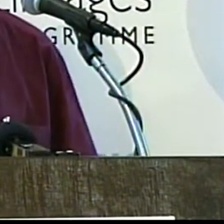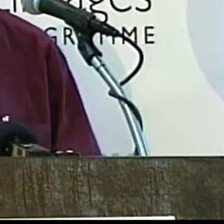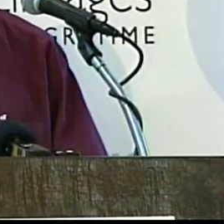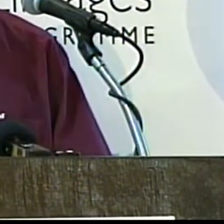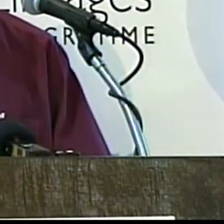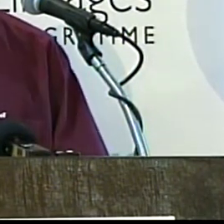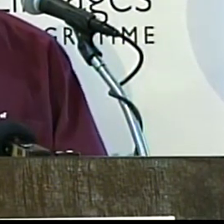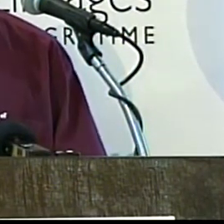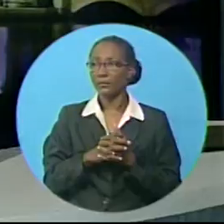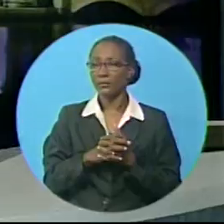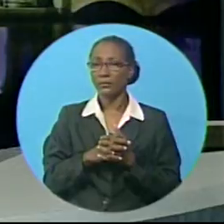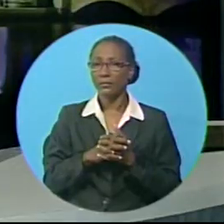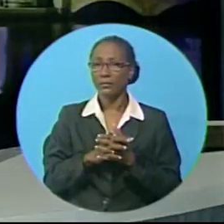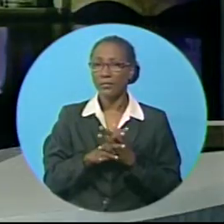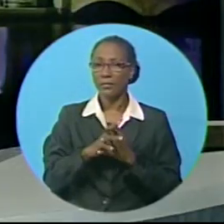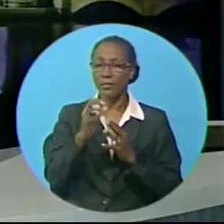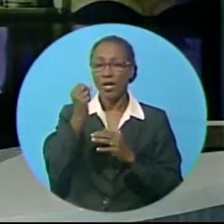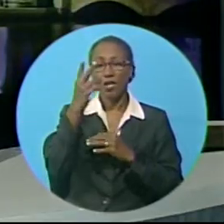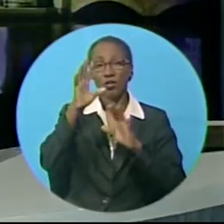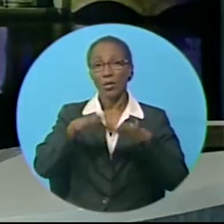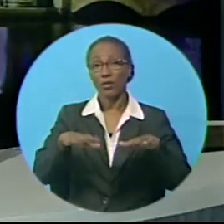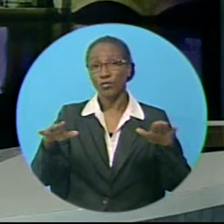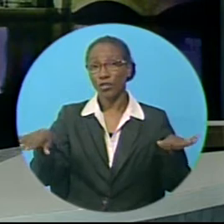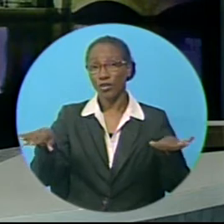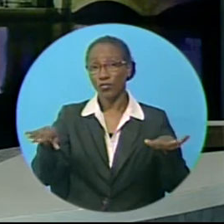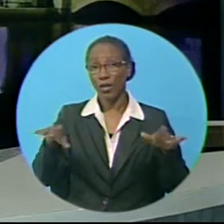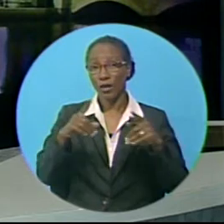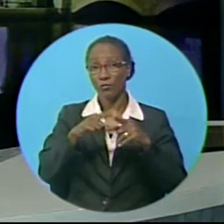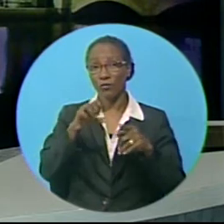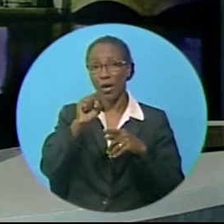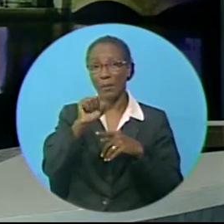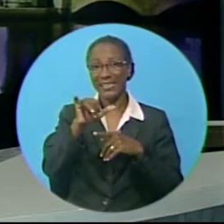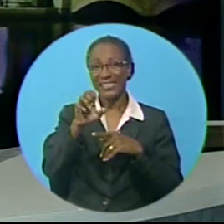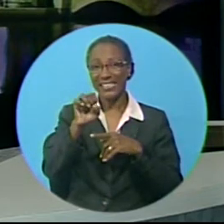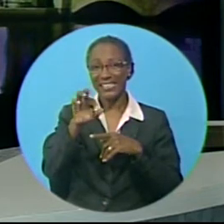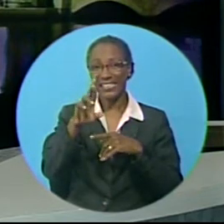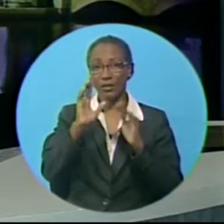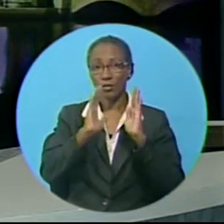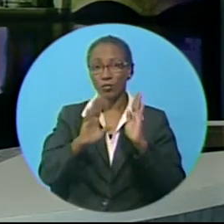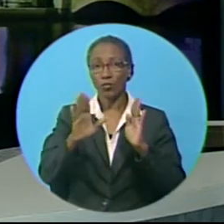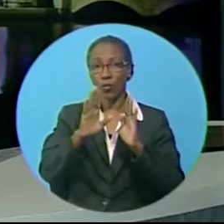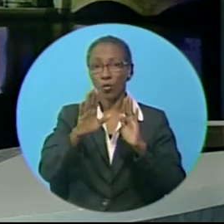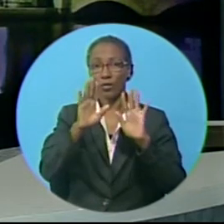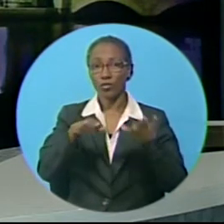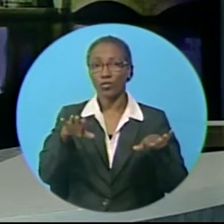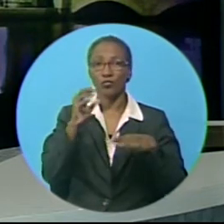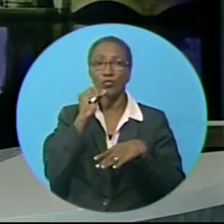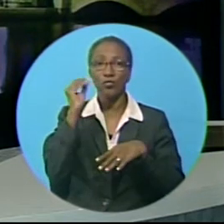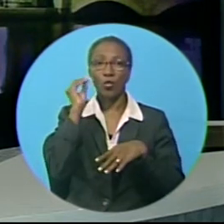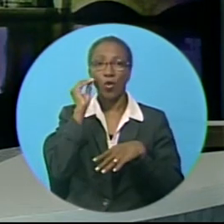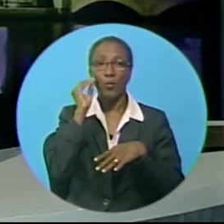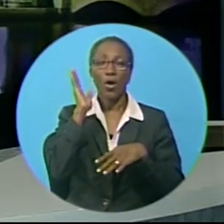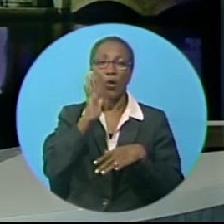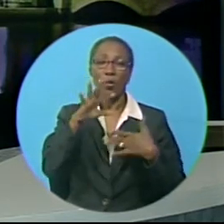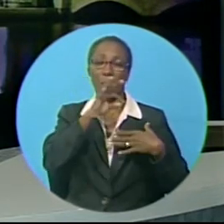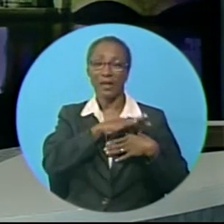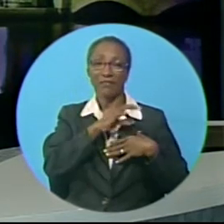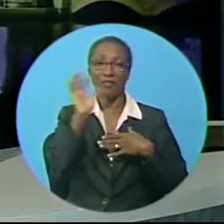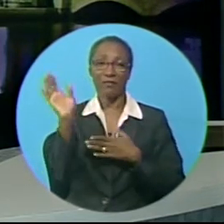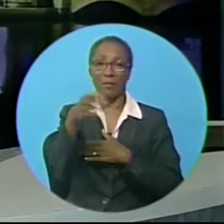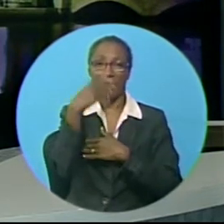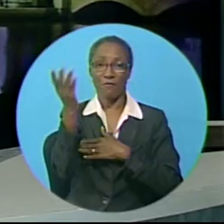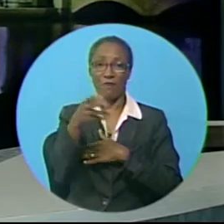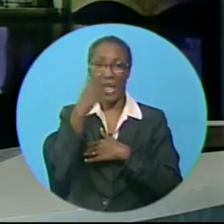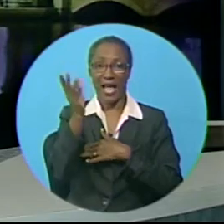internationally. Well, 12 children of the Sayers Court Children's Home are set to benefit from a gift of fans and toiletries.